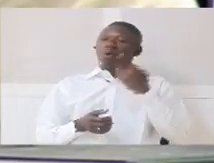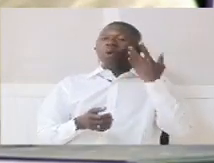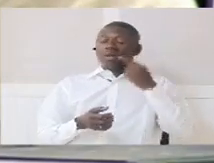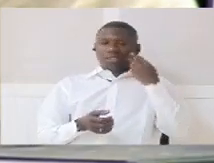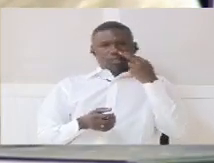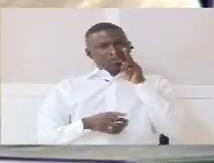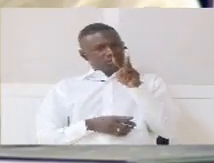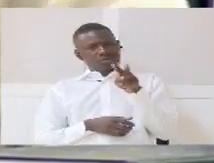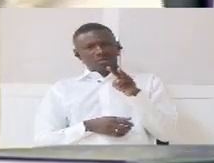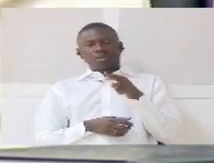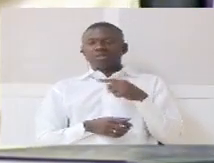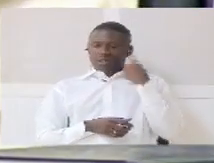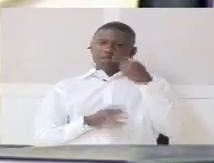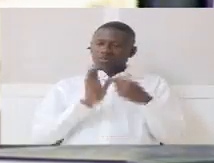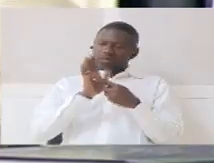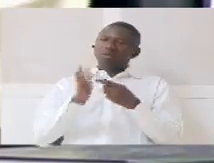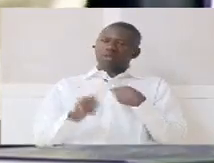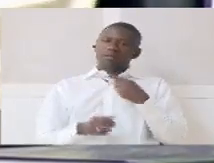appears to me that I am seeing Omar. So